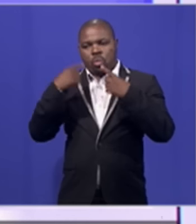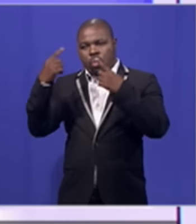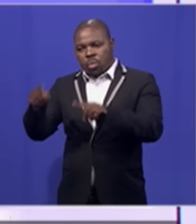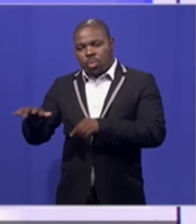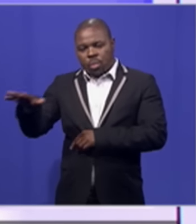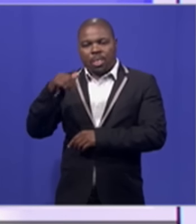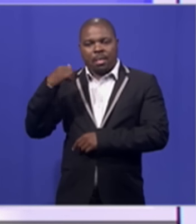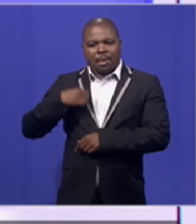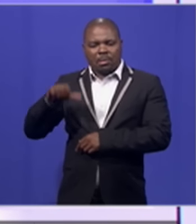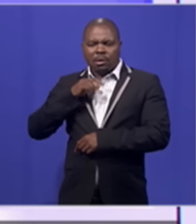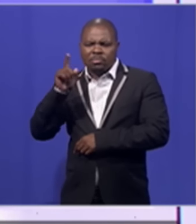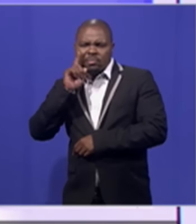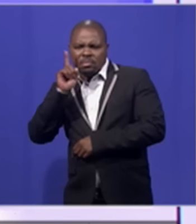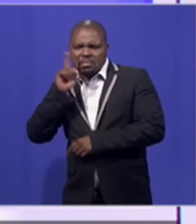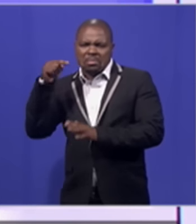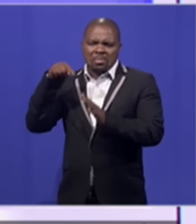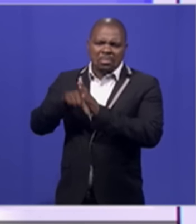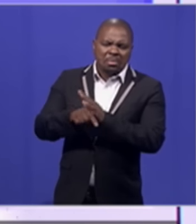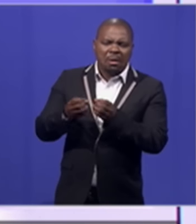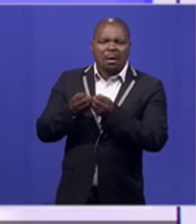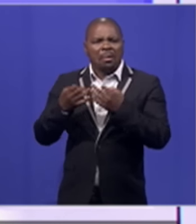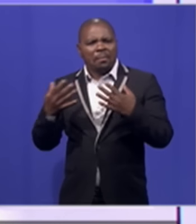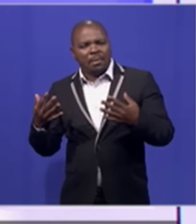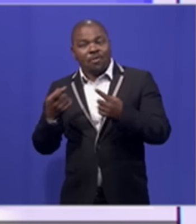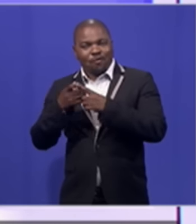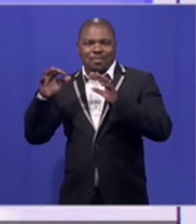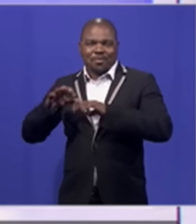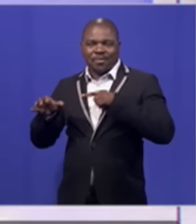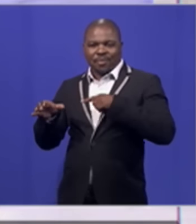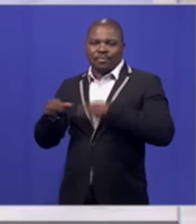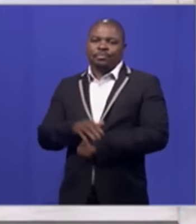ho hlahloba tshenyo e bakilweng ke dipula.